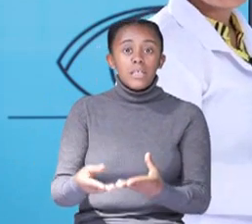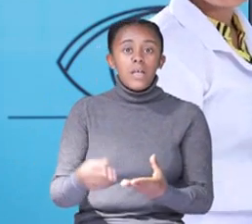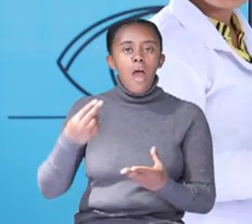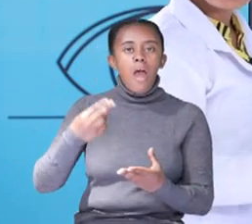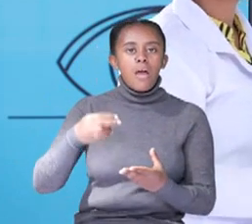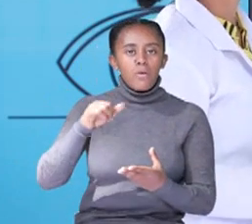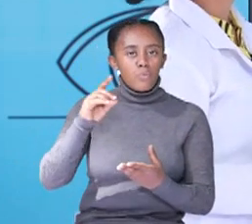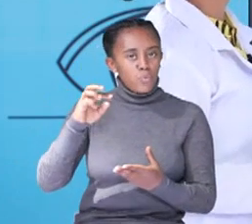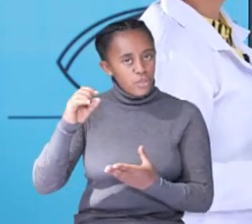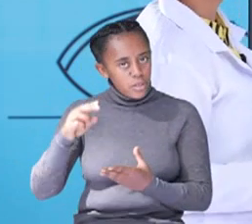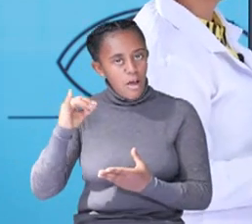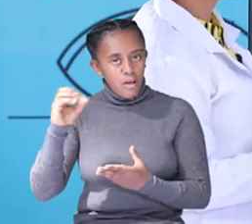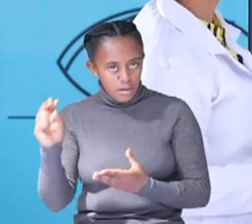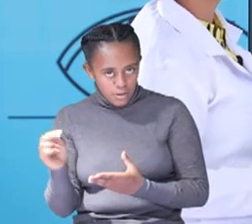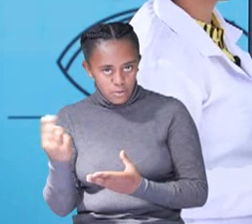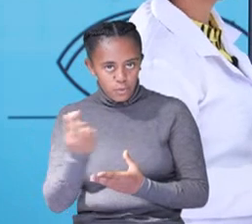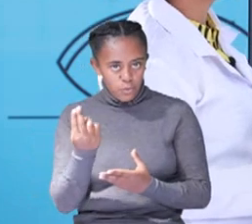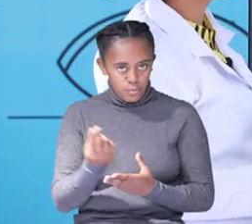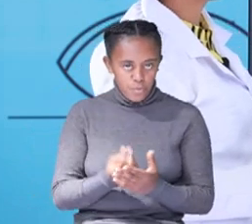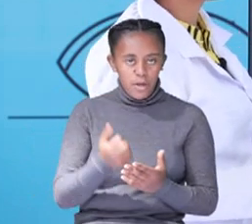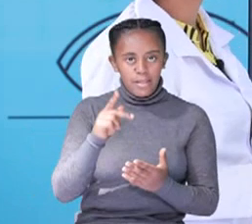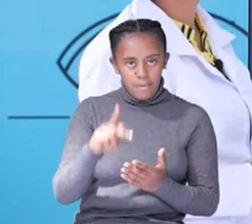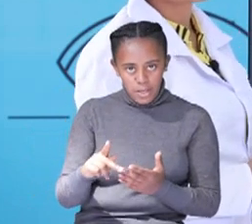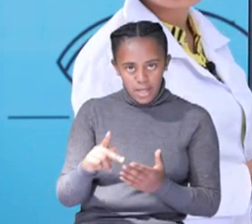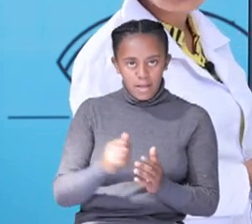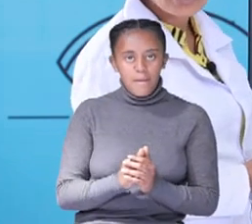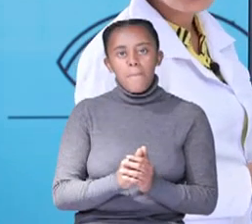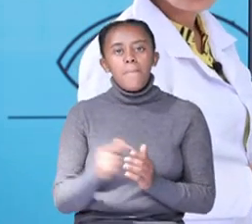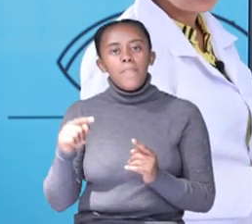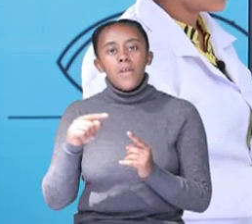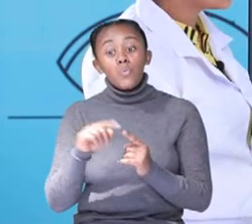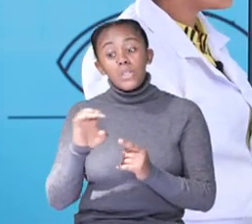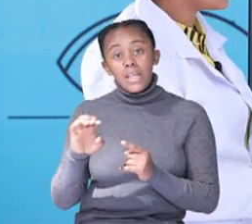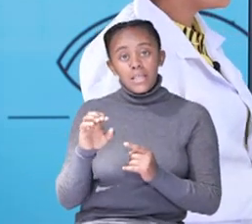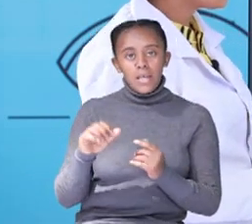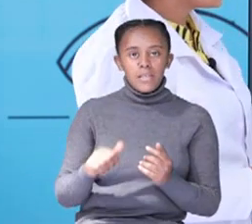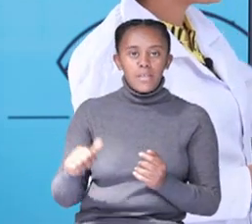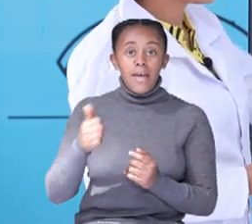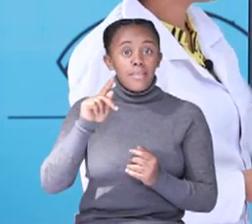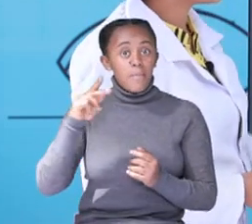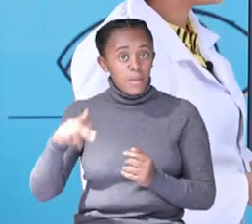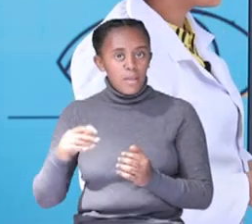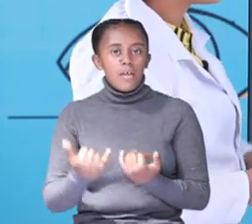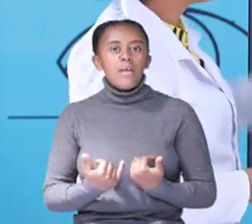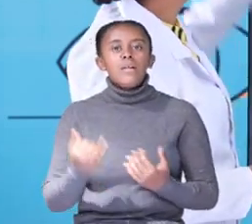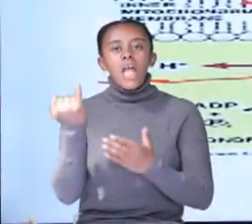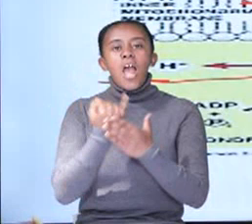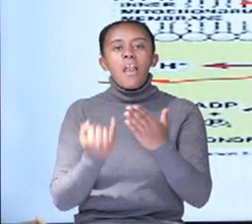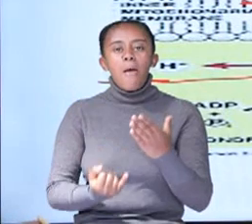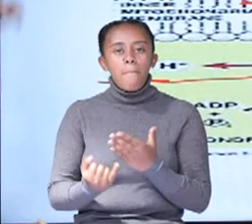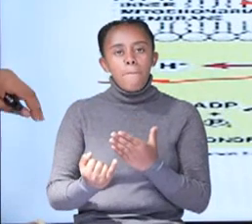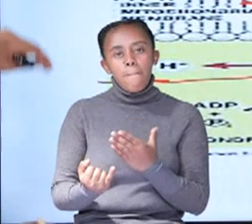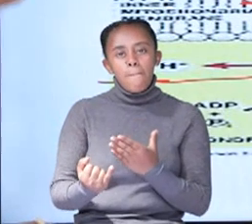hydrogen ion, and this will be used by ATP synthase to synthesize ATP. Here we have the diagram